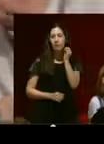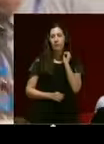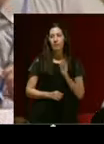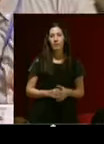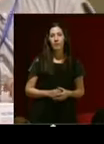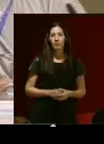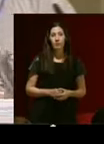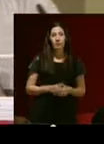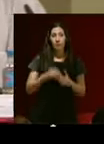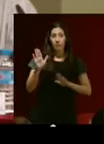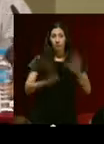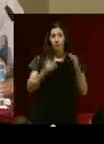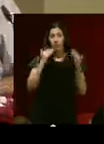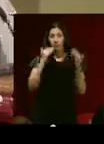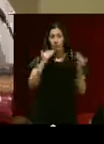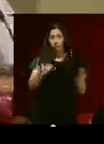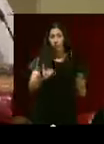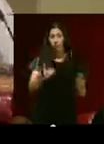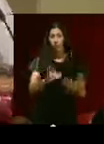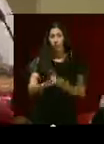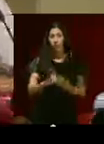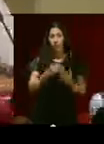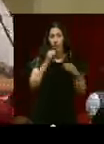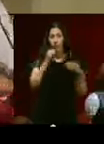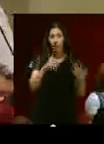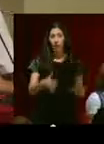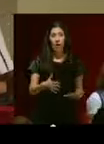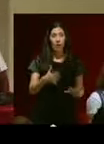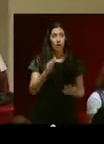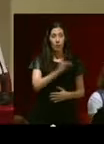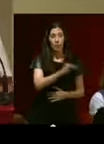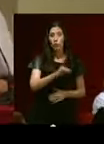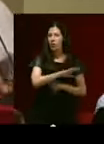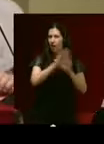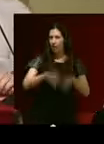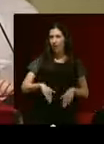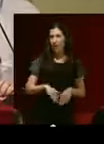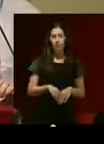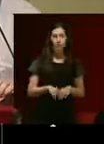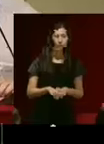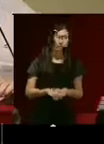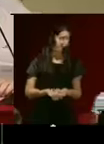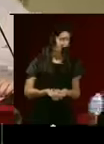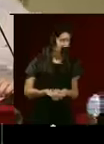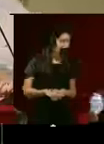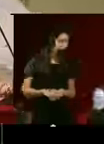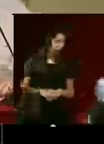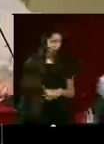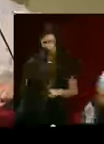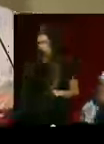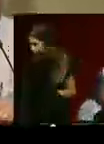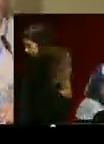Muchas gracias. La fase de preguntas se hará al final. ¿Cómo no? Entonces, me voy, ya voy.